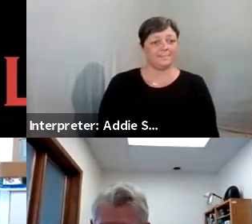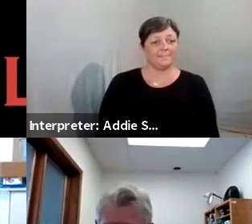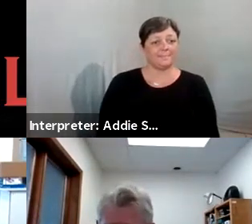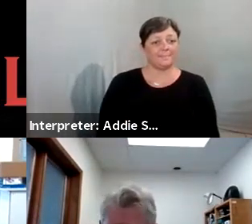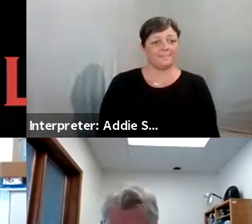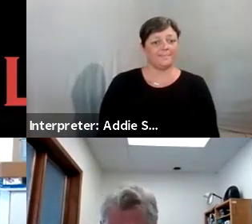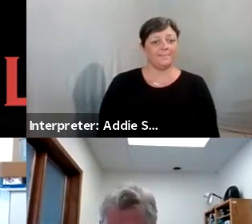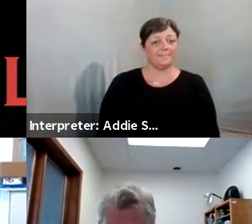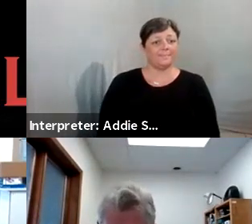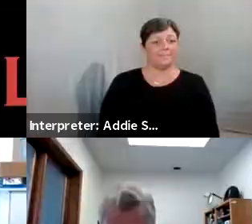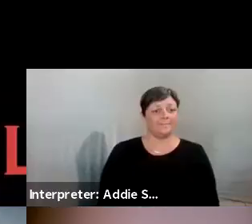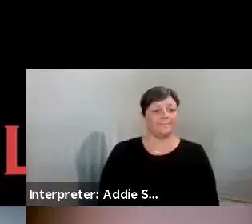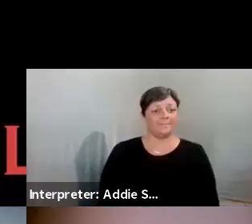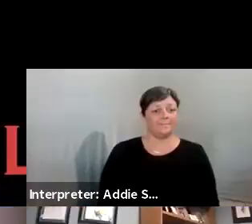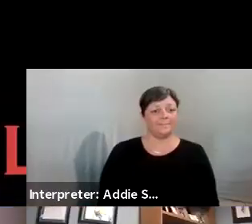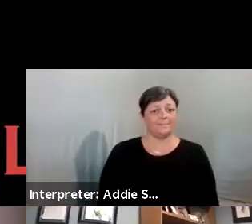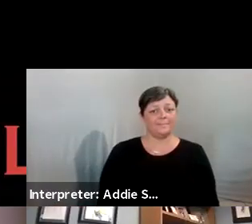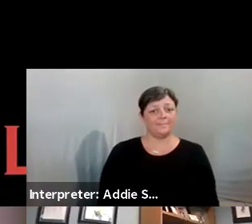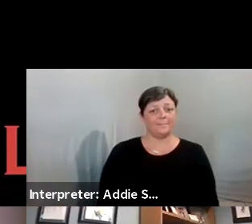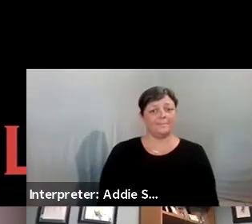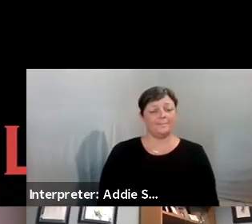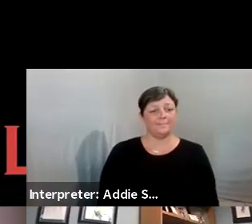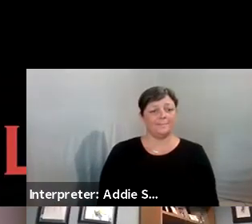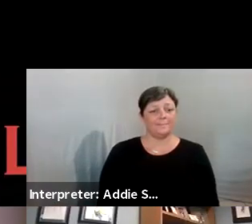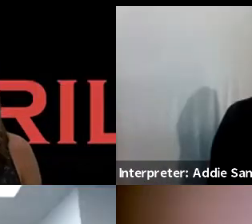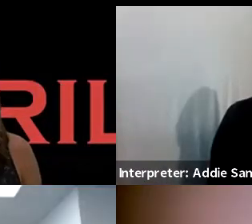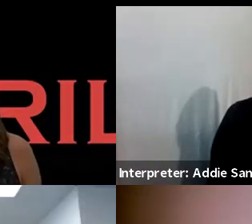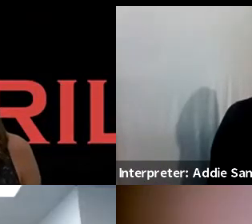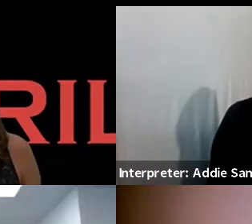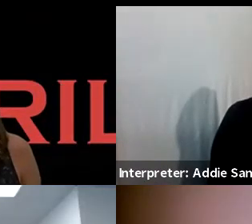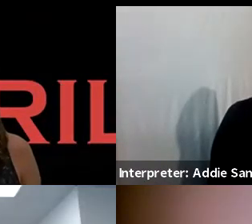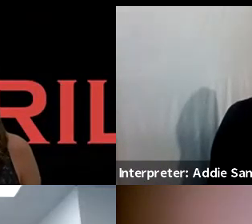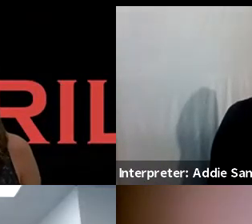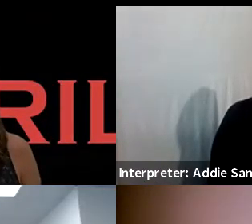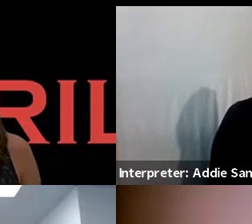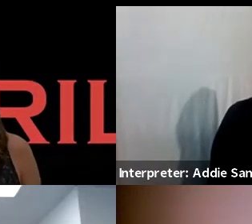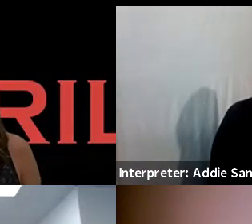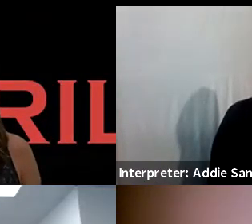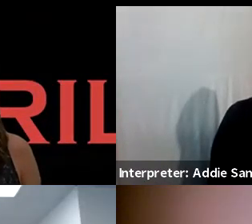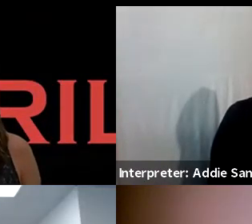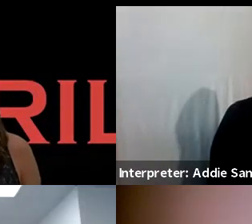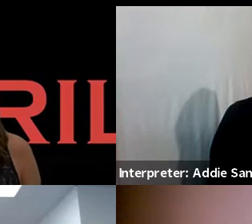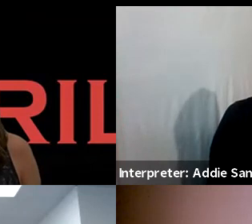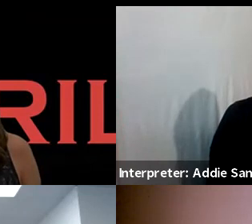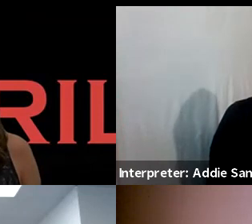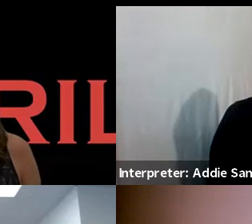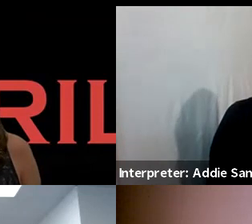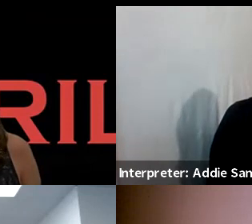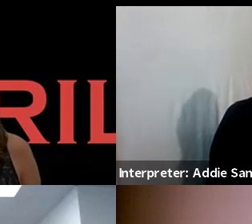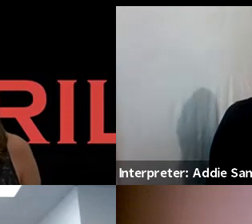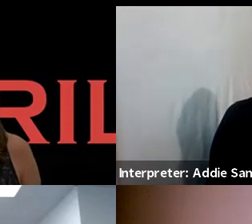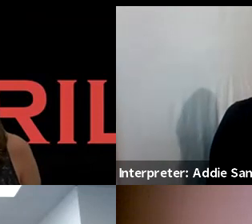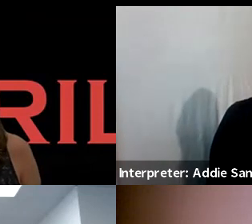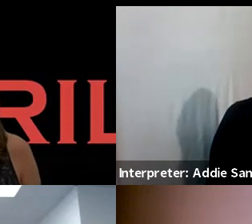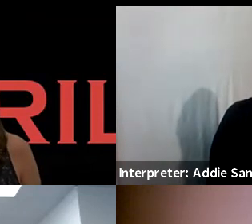Thanks so much, Sierra. This was a great discussion. Thank you. Thank Yeah. you. Thank you. Have a good day. Bye-bye. You too.